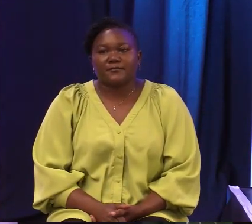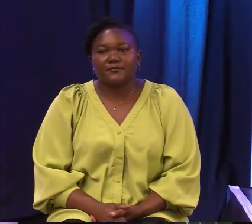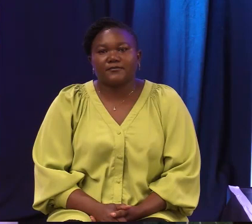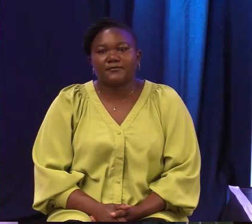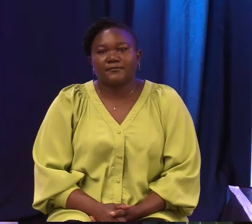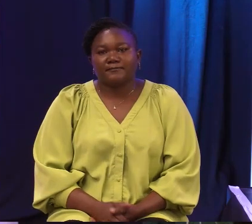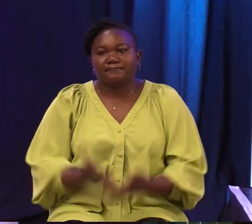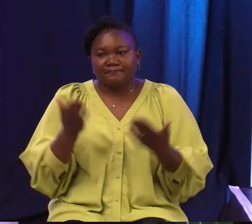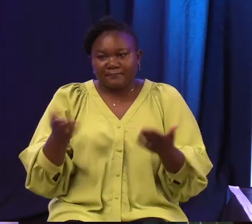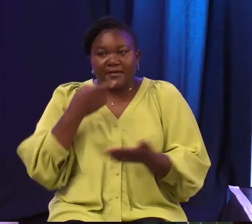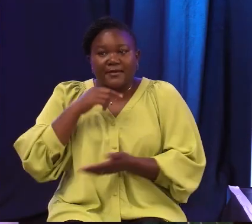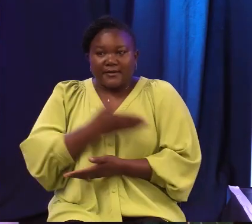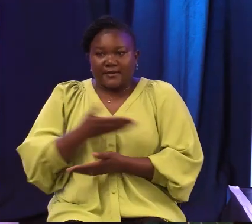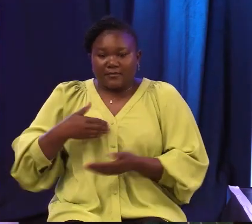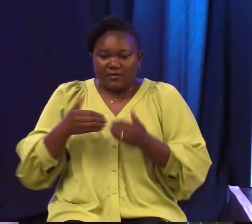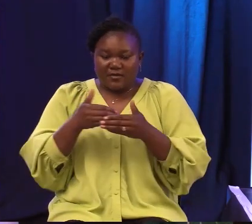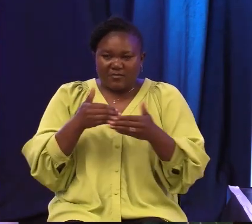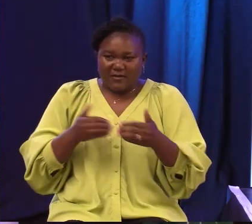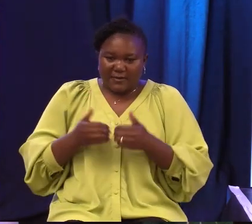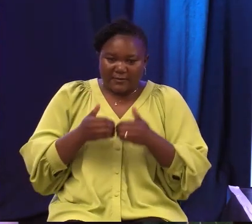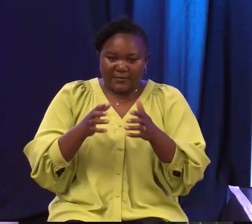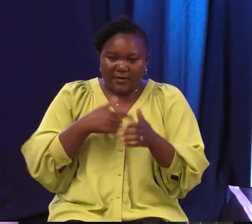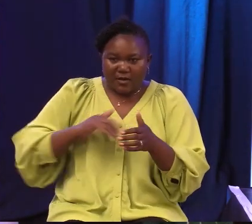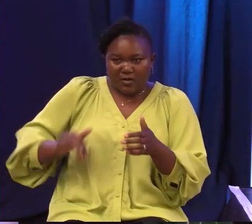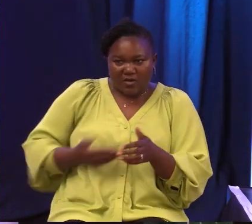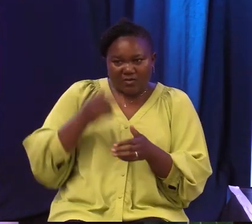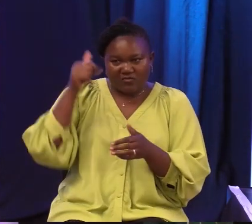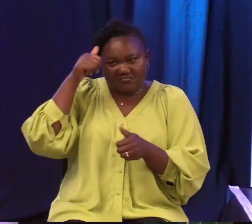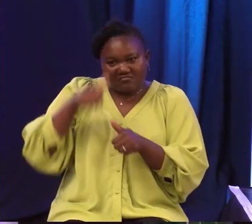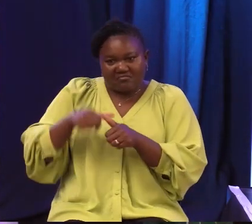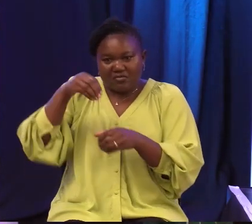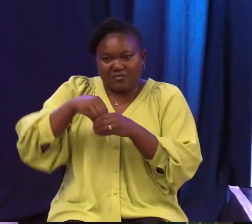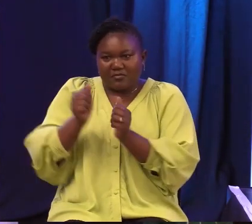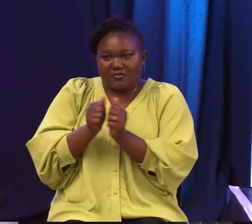Ladies and gentlemen, before we begin, I would like to acknowledge the presence of